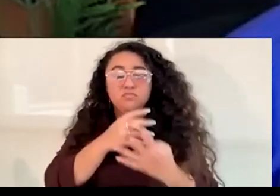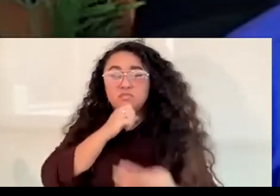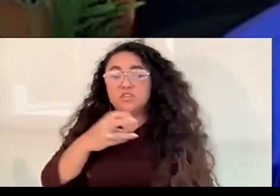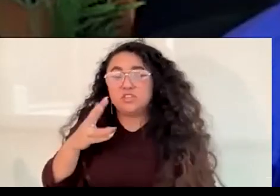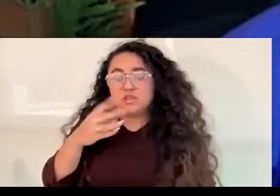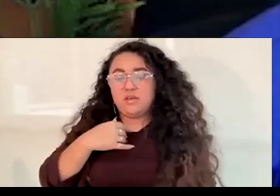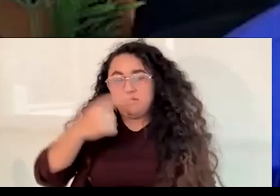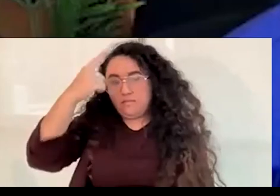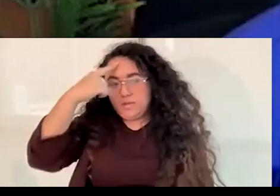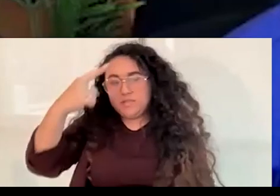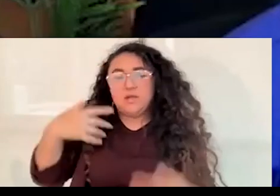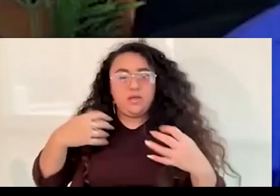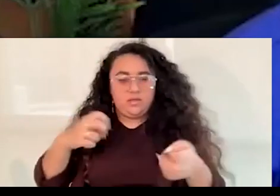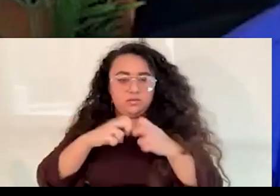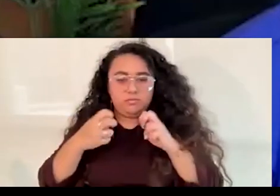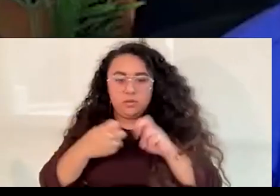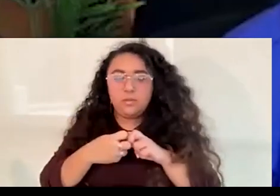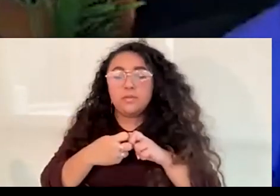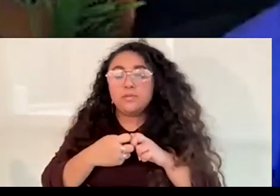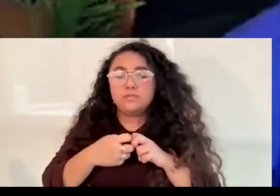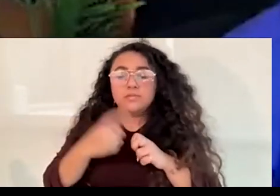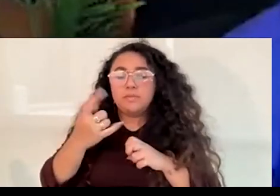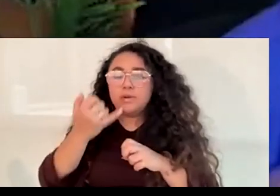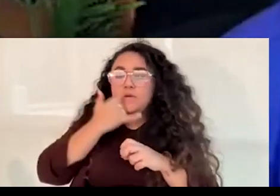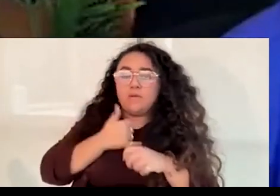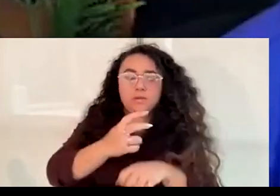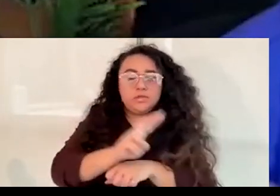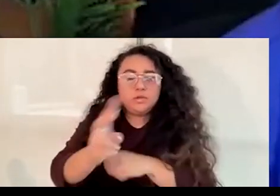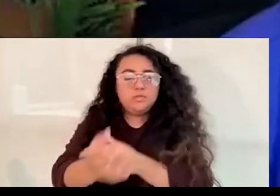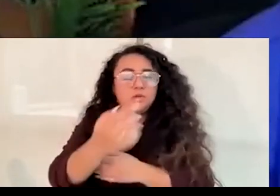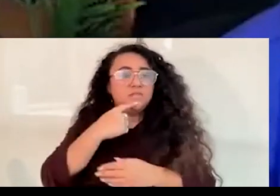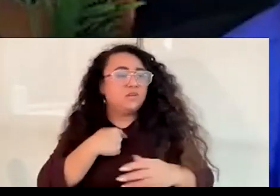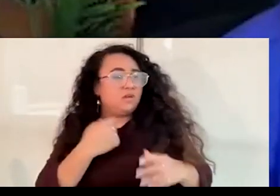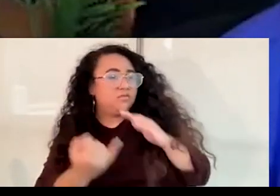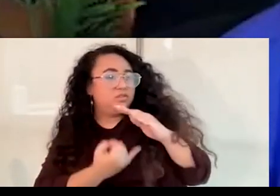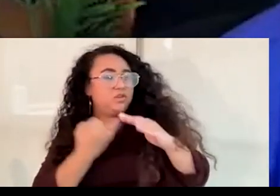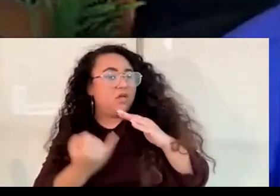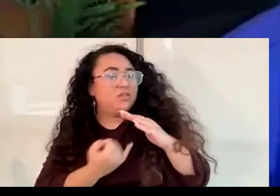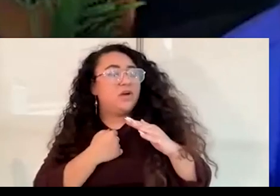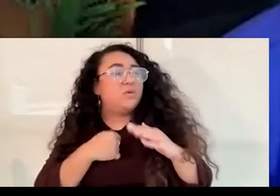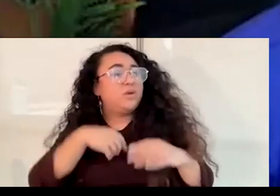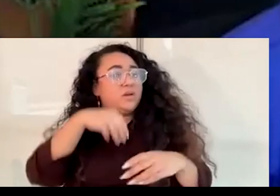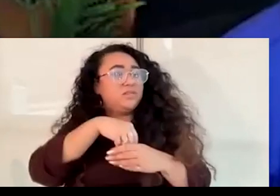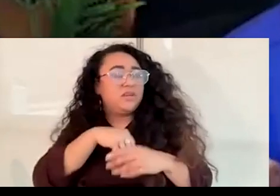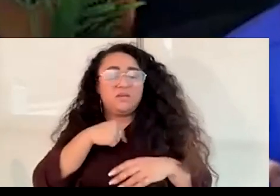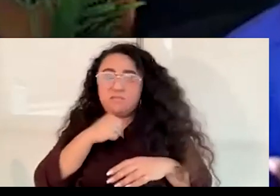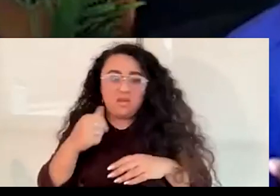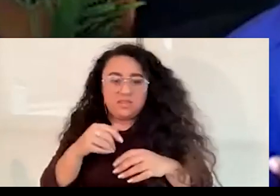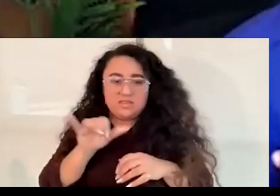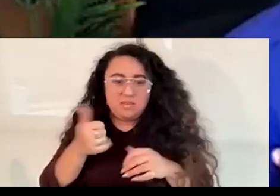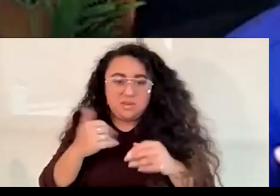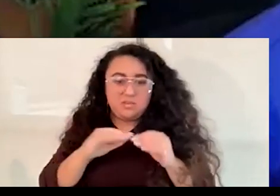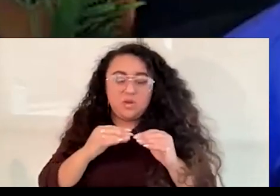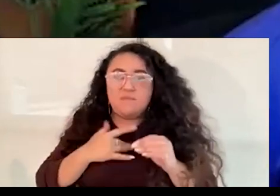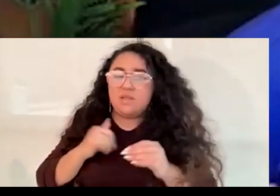me at 2 a.m. on a regular telling me that, you know, I was in solitary when I was inside. I'm not the same anymore. And I felt like I was in